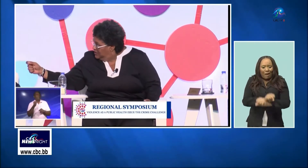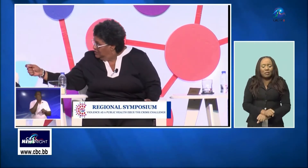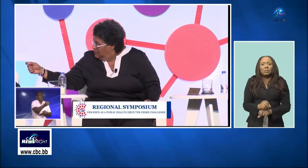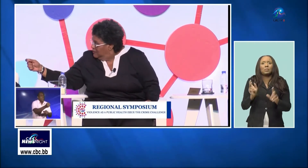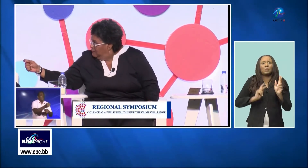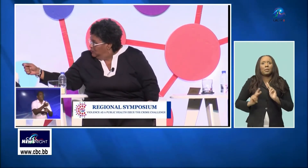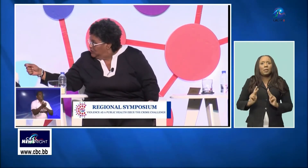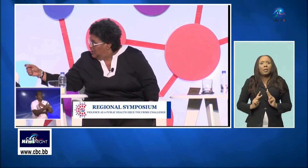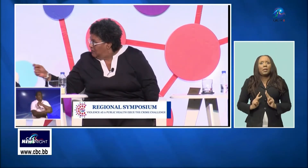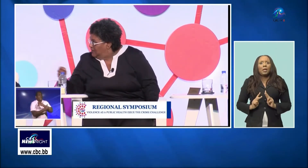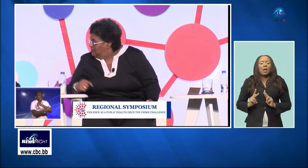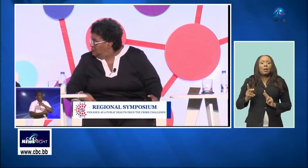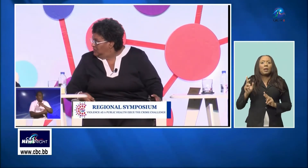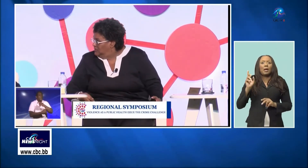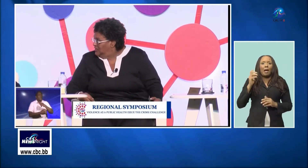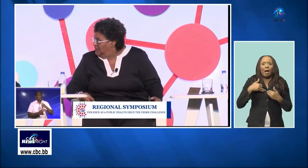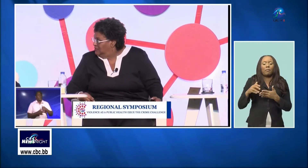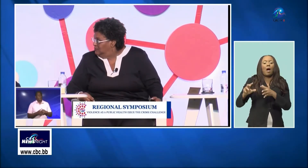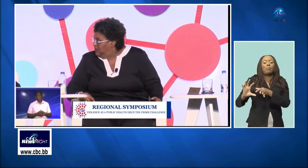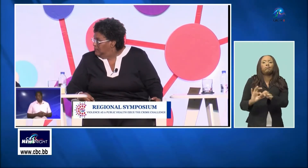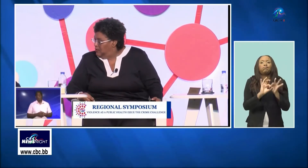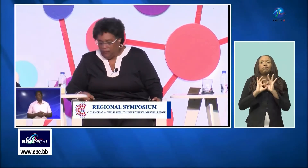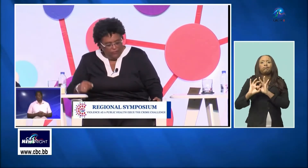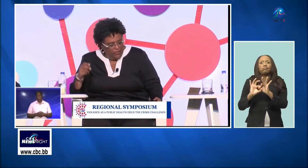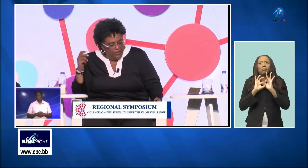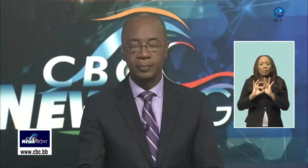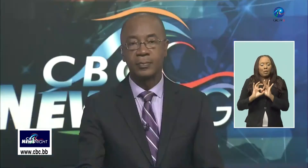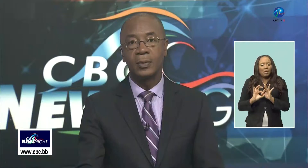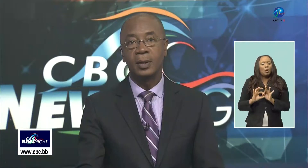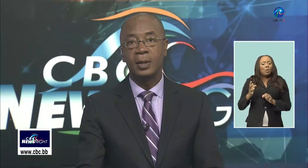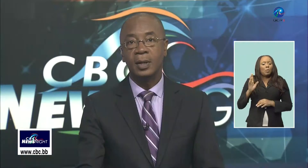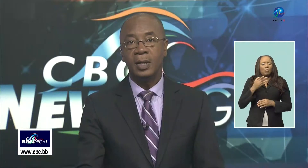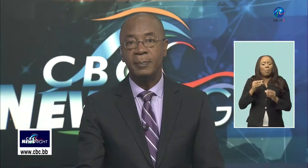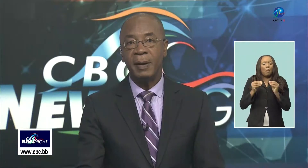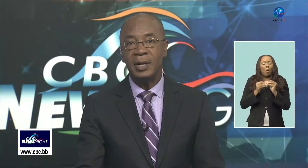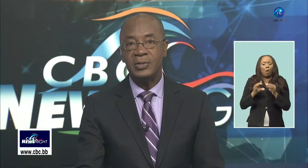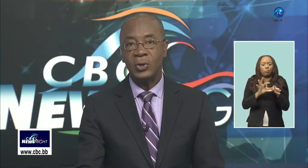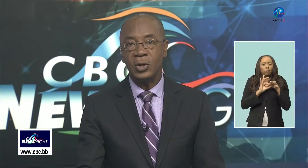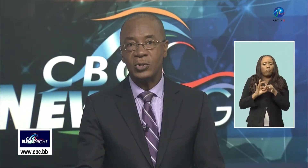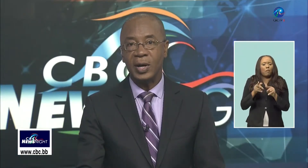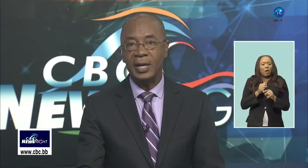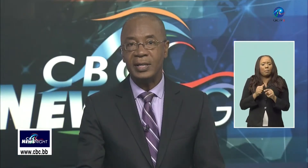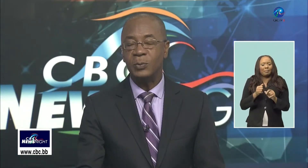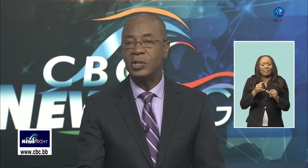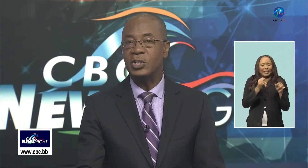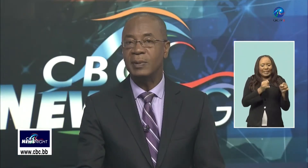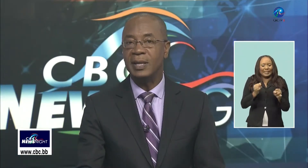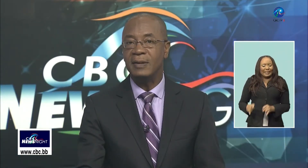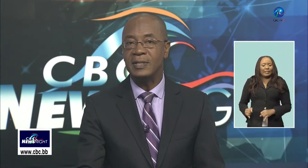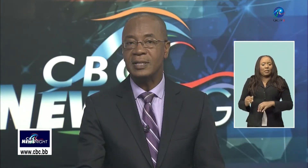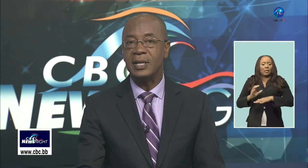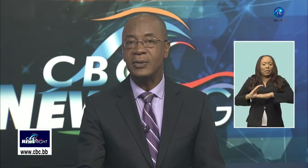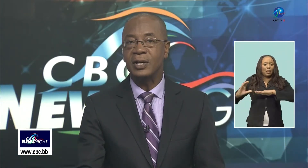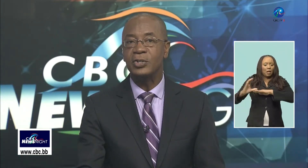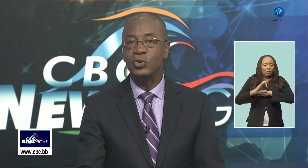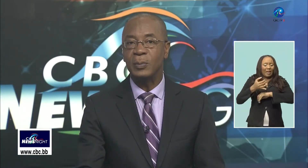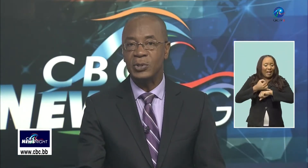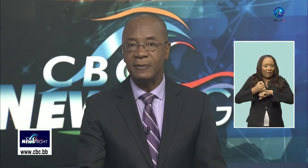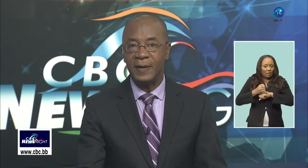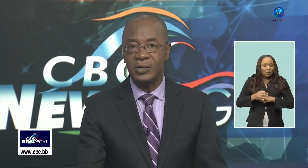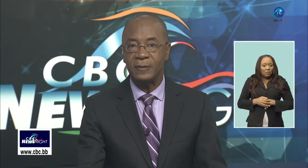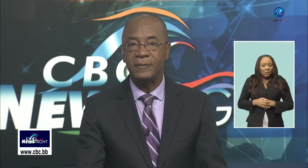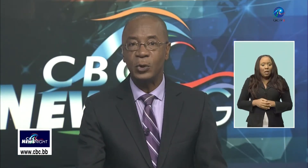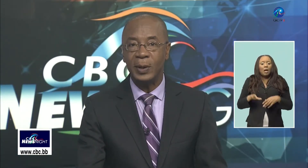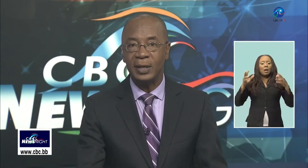said, we need, which the RIC was intended to bring about. The Prime Minister also highlighted what she believes is another